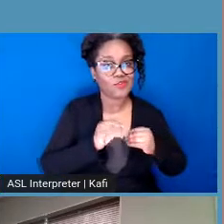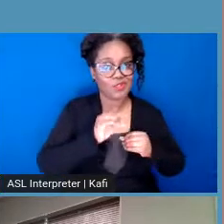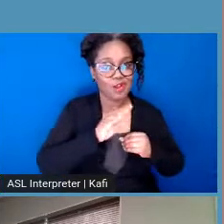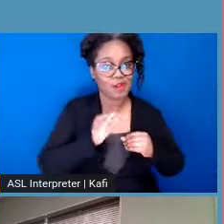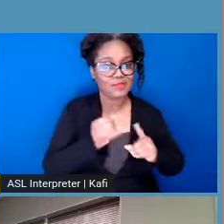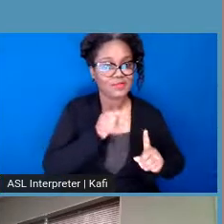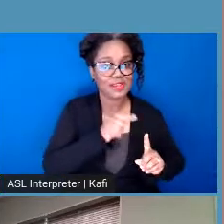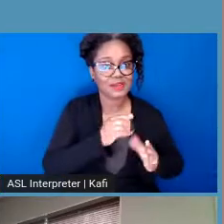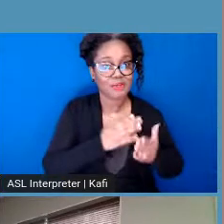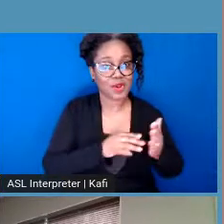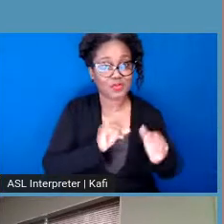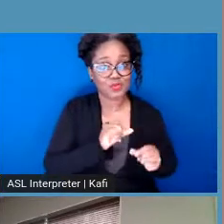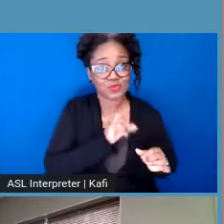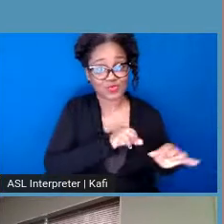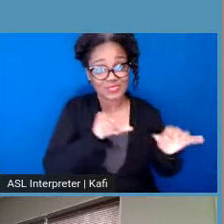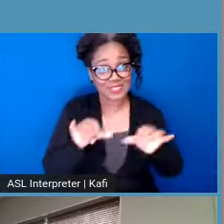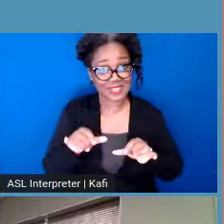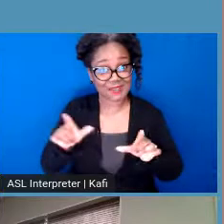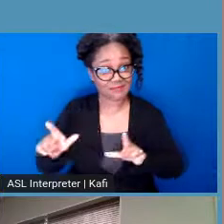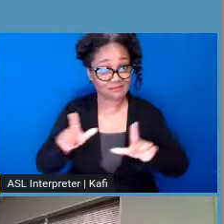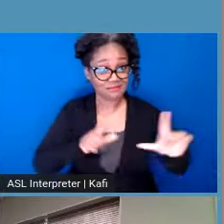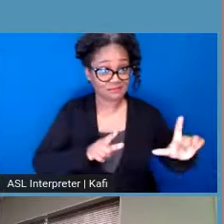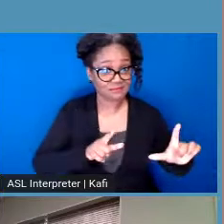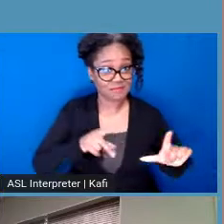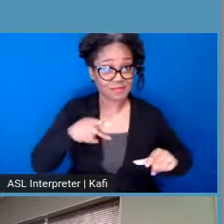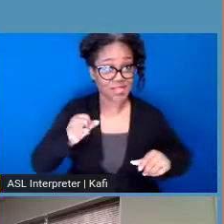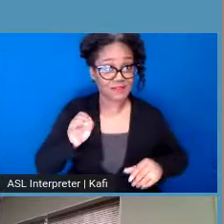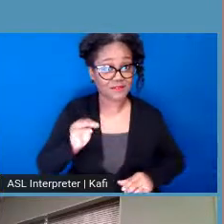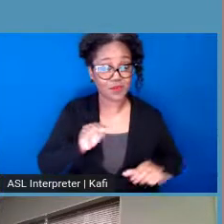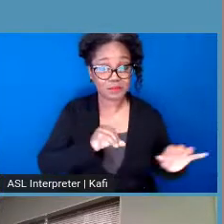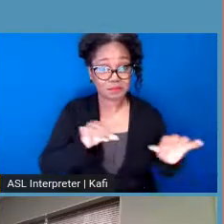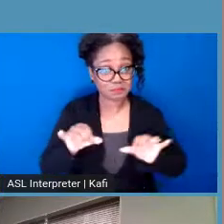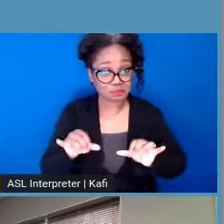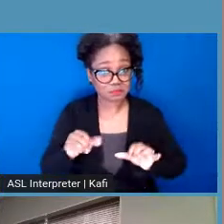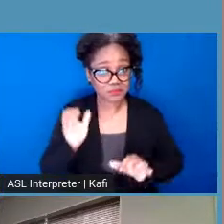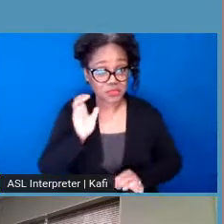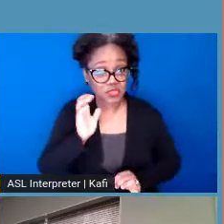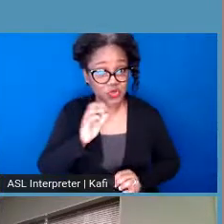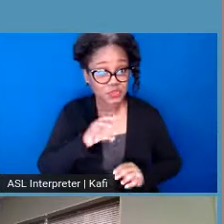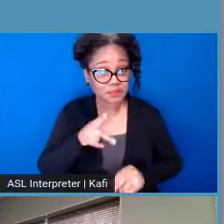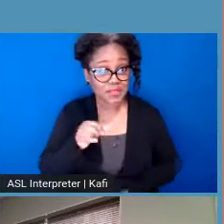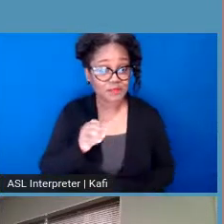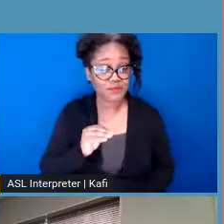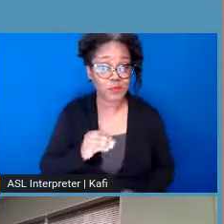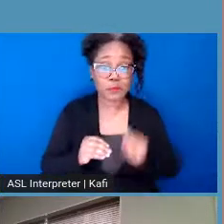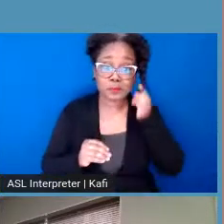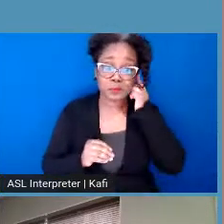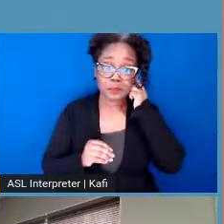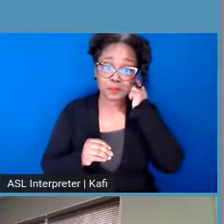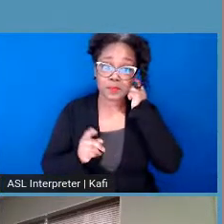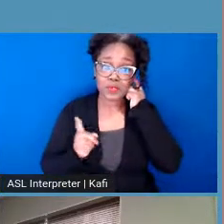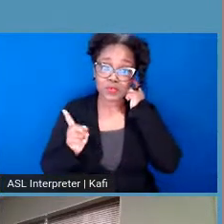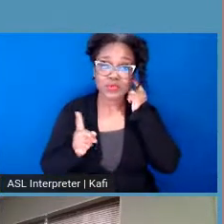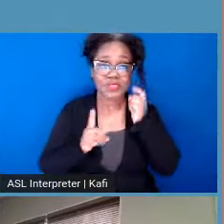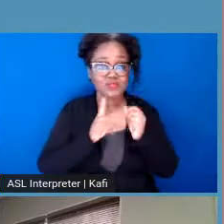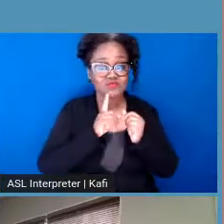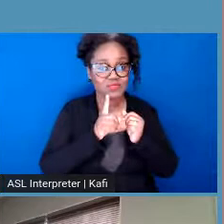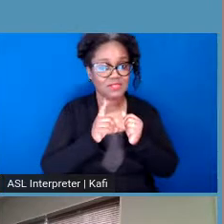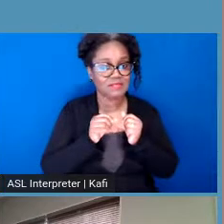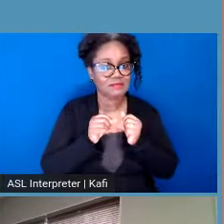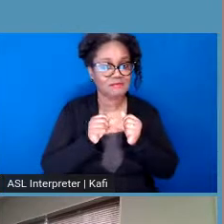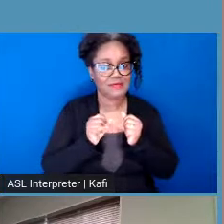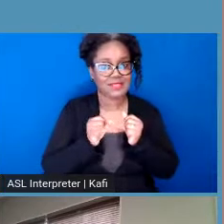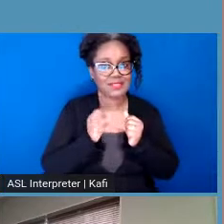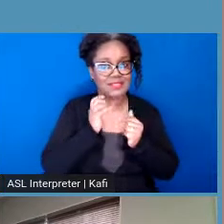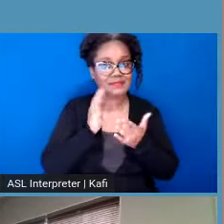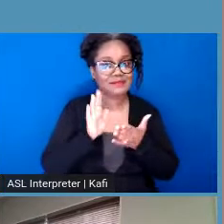amazing. We were very lucky to have him. And so this is the photo archive online that will be available soon. And if you kind of